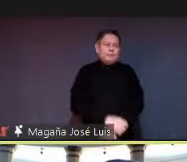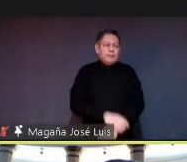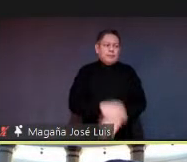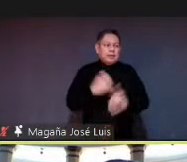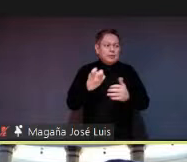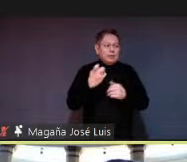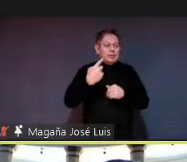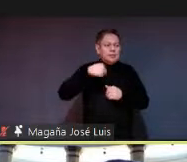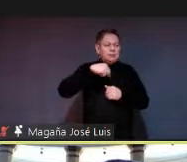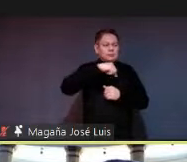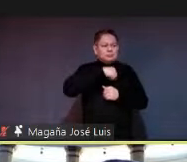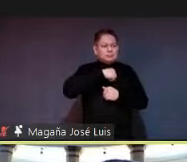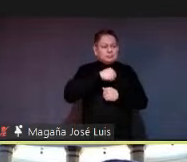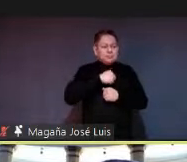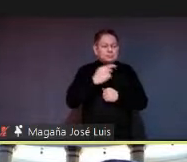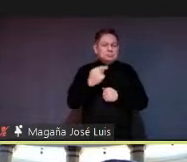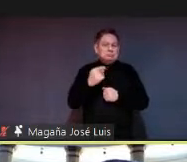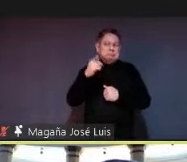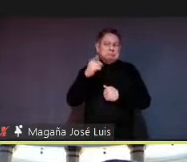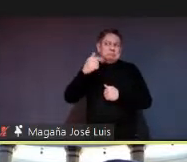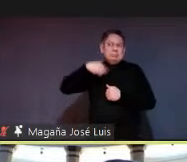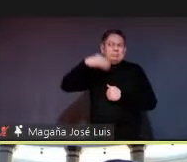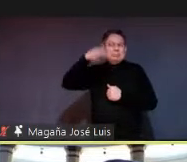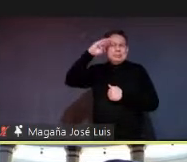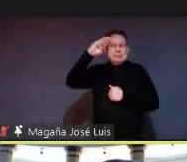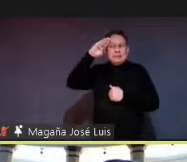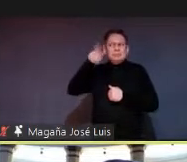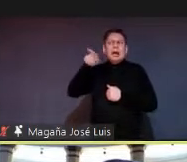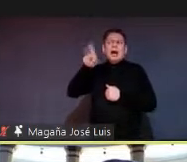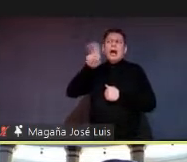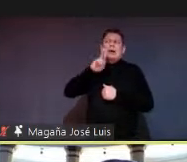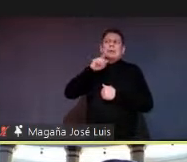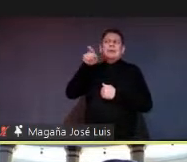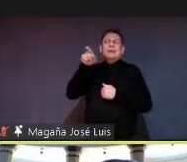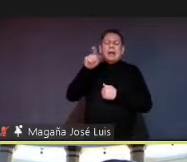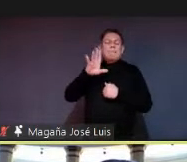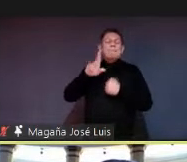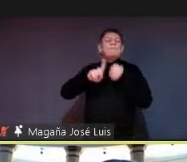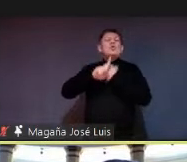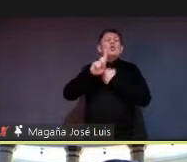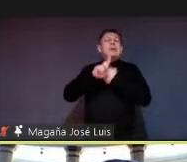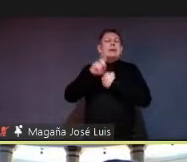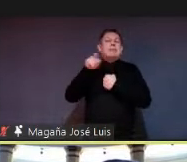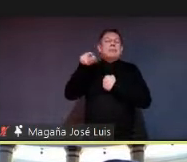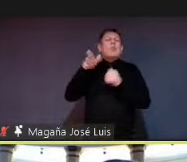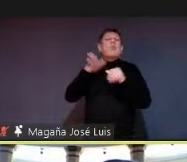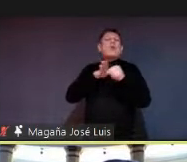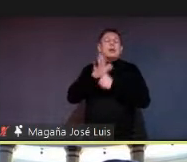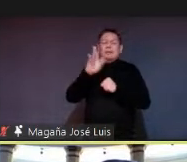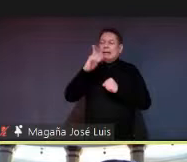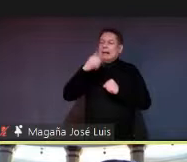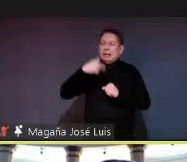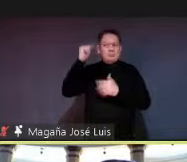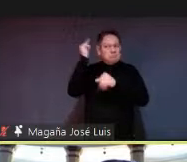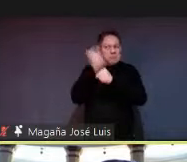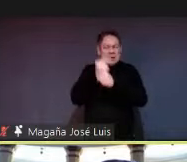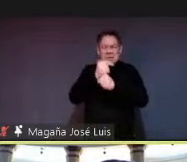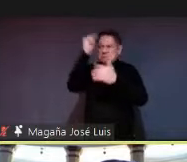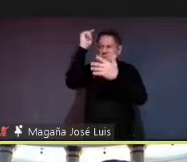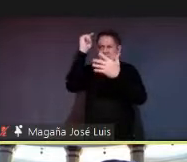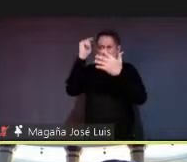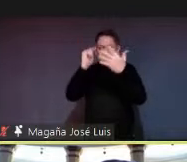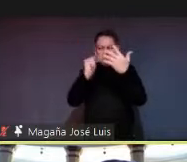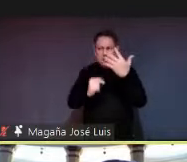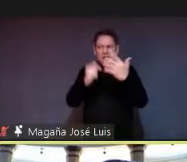the different problems that we detected. Graduates did not meeting the needs of the country, a curriculum that was